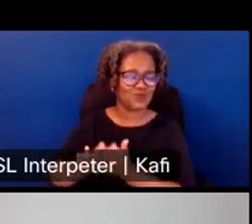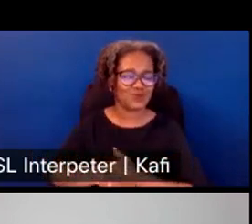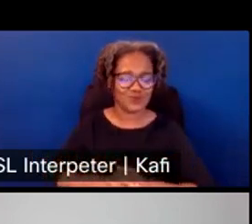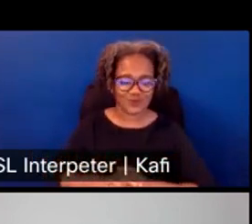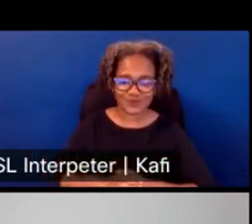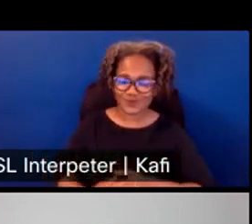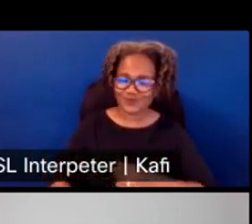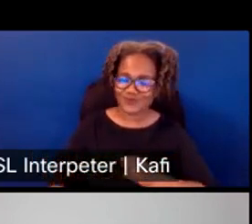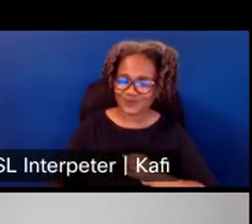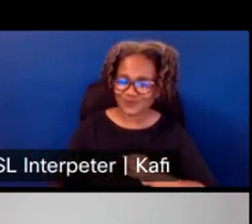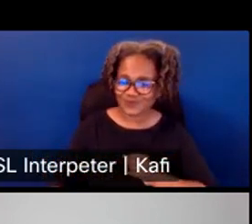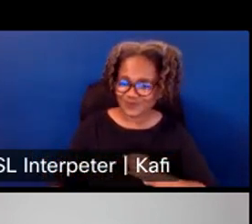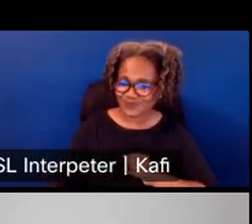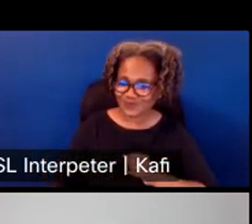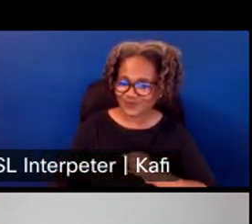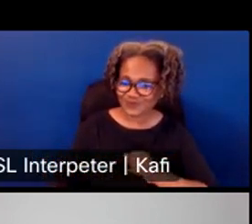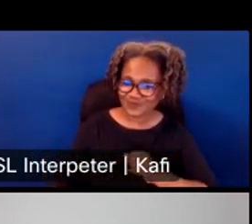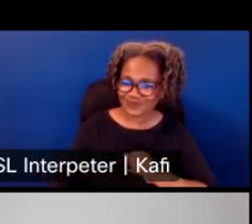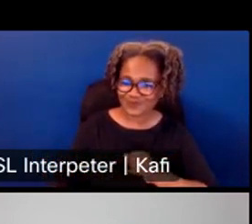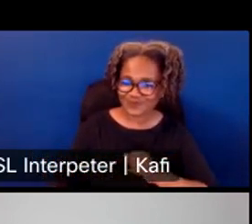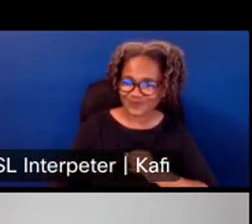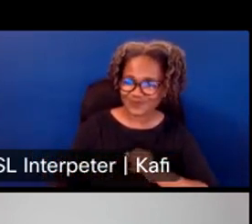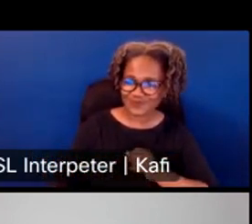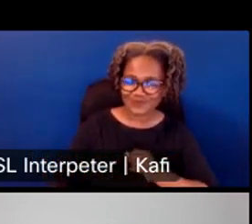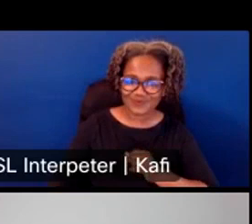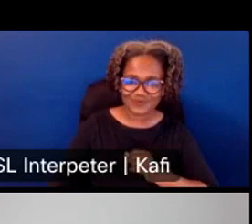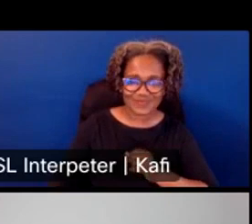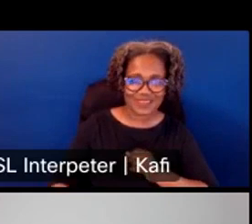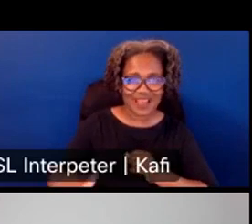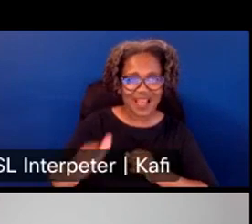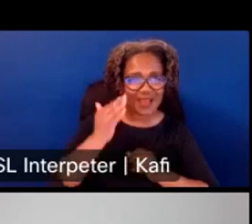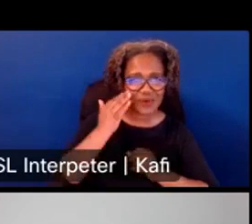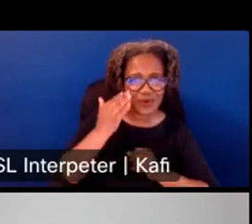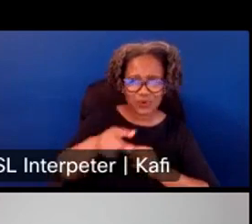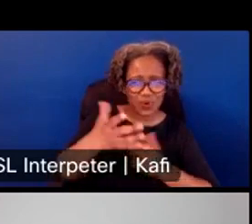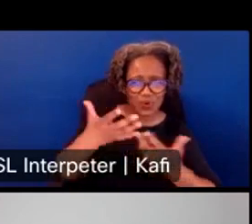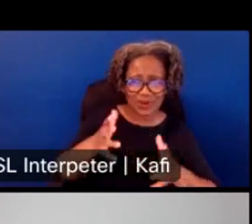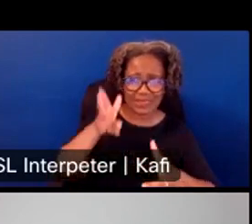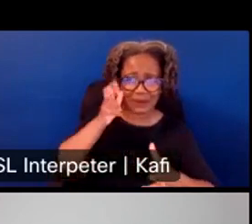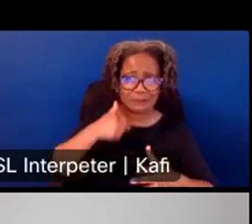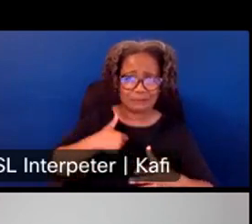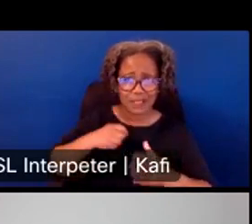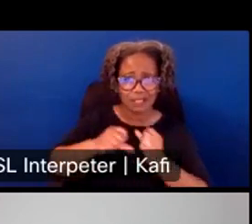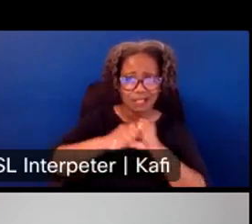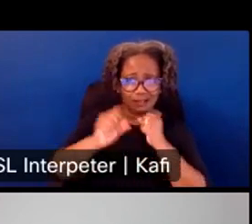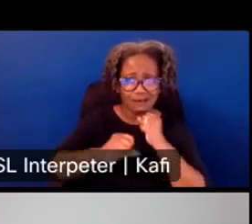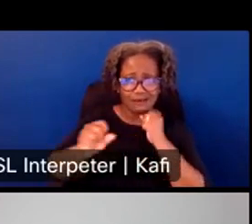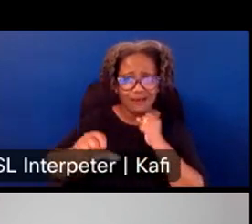my stories. Anyone else? I really think they're having problems with that link. I really do, because this is